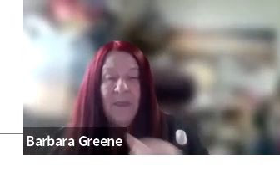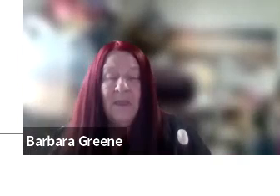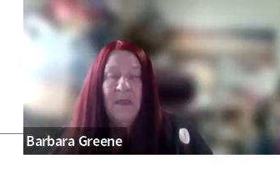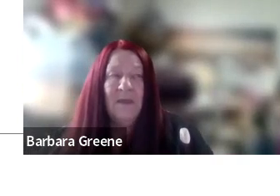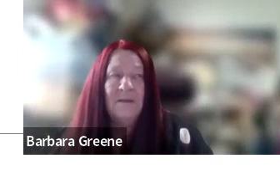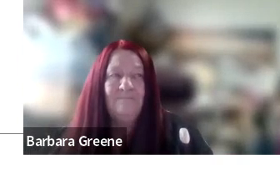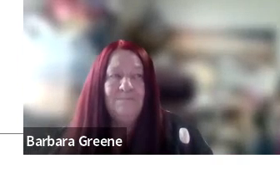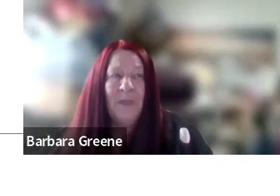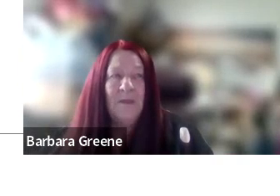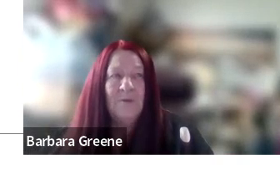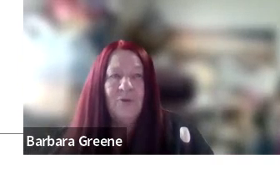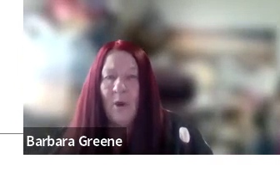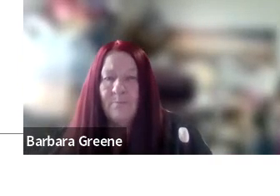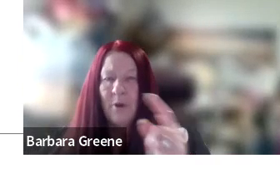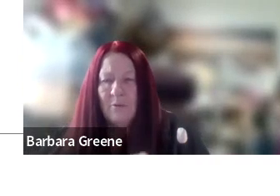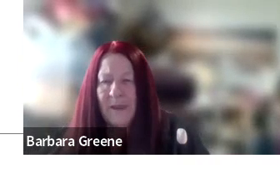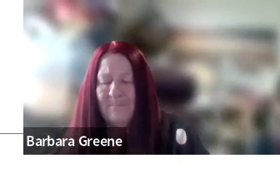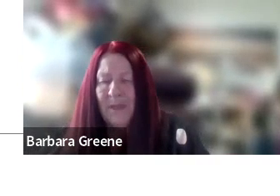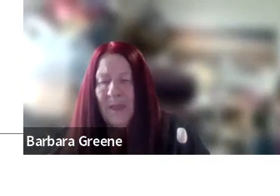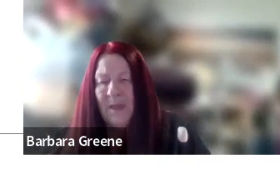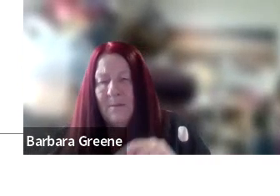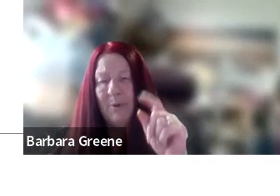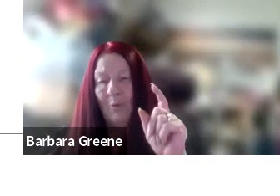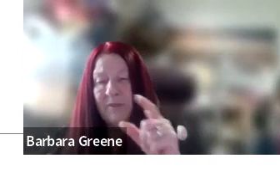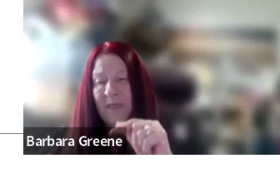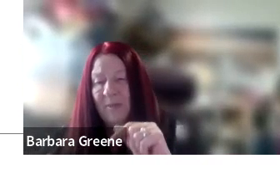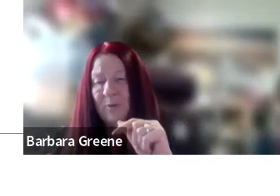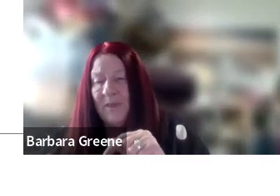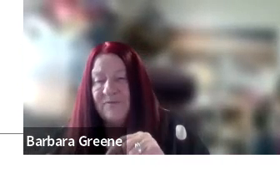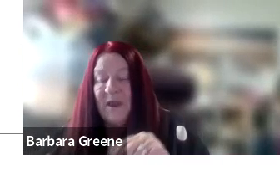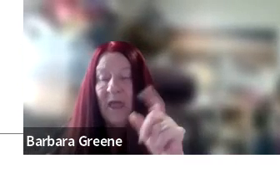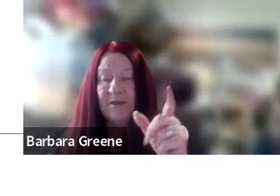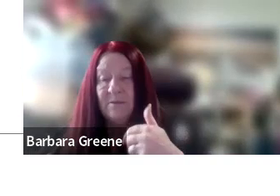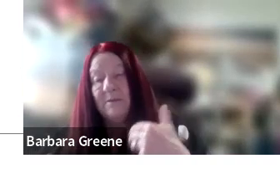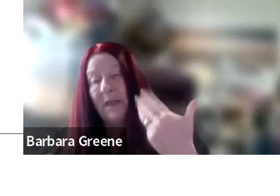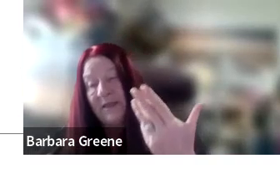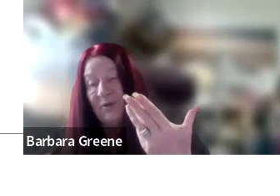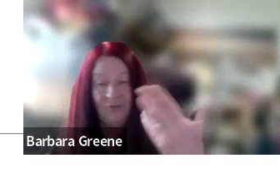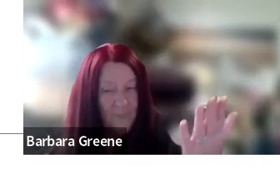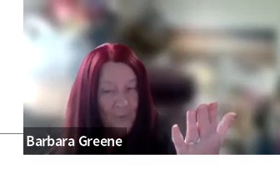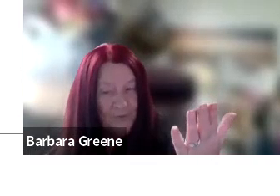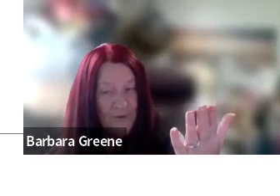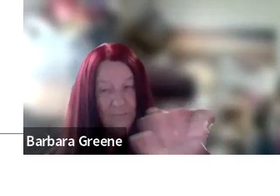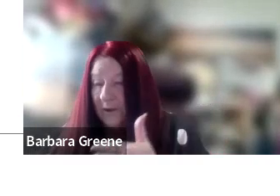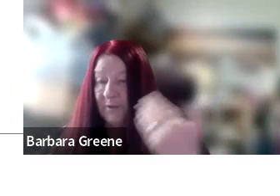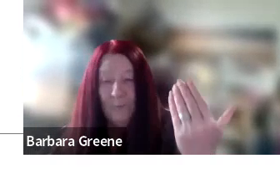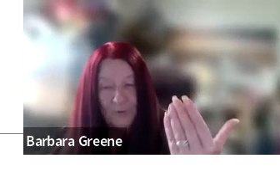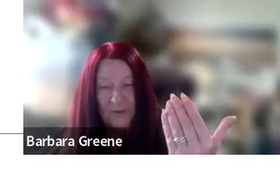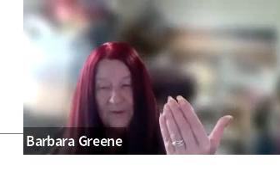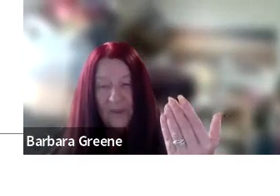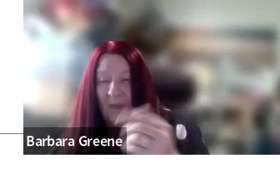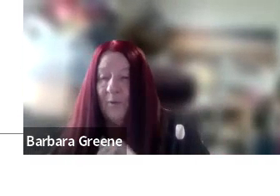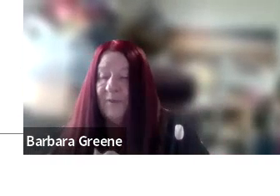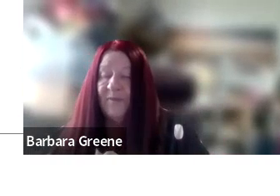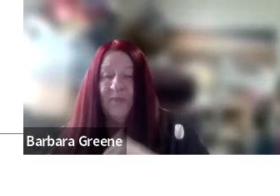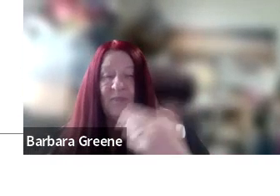time to our program. But one of the other things that I guess I should have foreseen, but I didn't